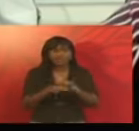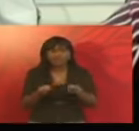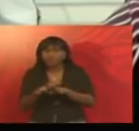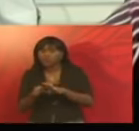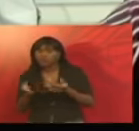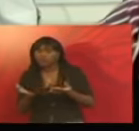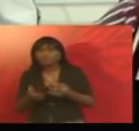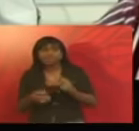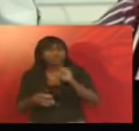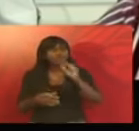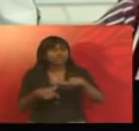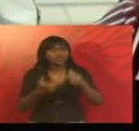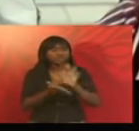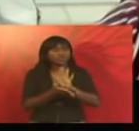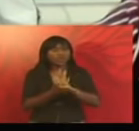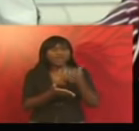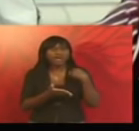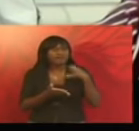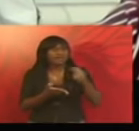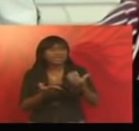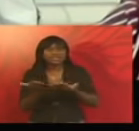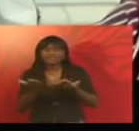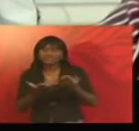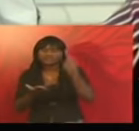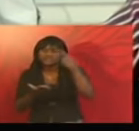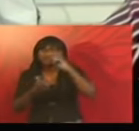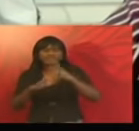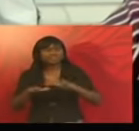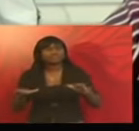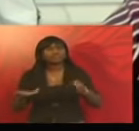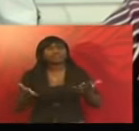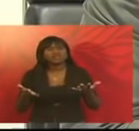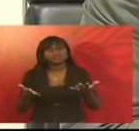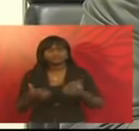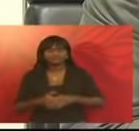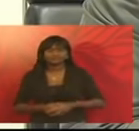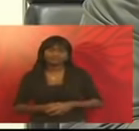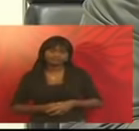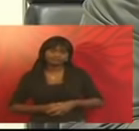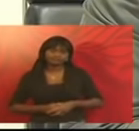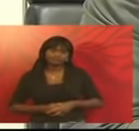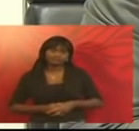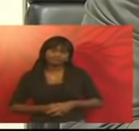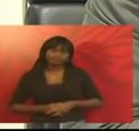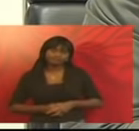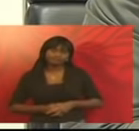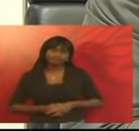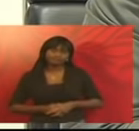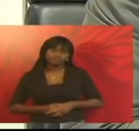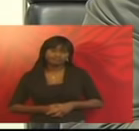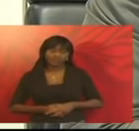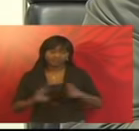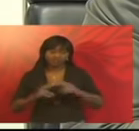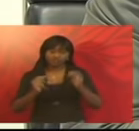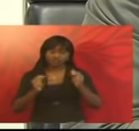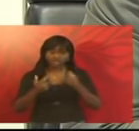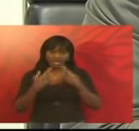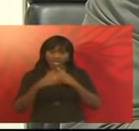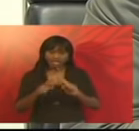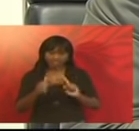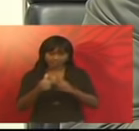school? Do you all have any services to treat such children? Thank you. Okay, very quickly, with respect to your